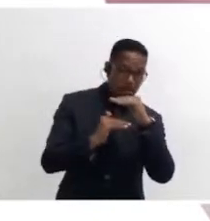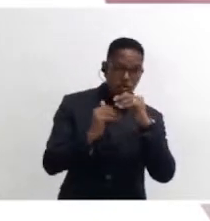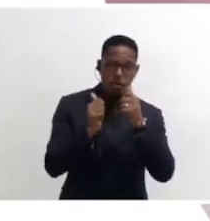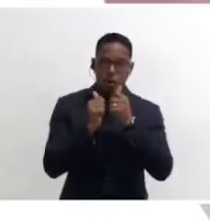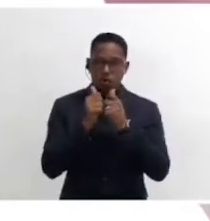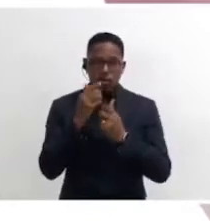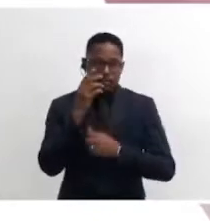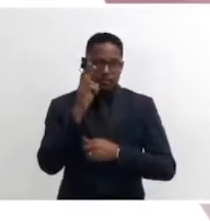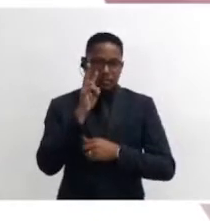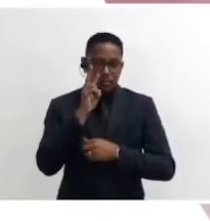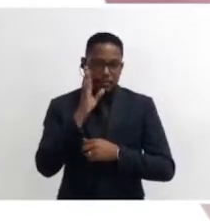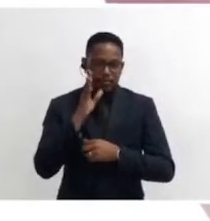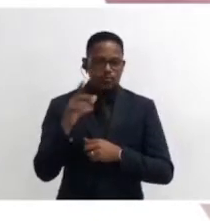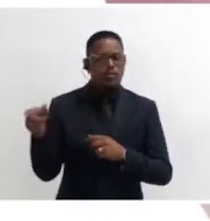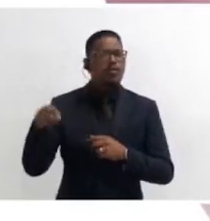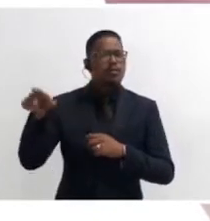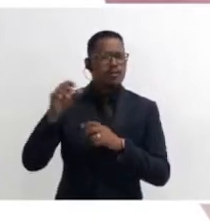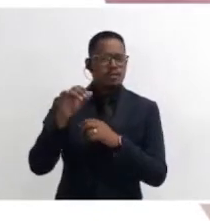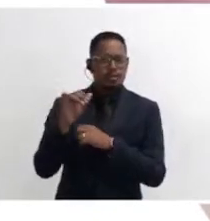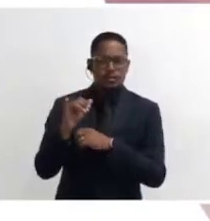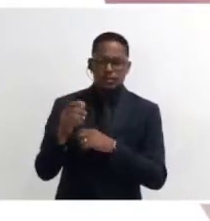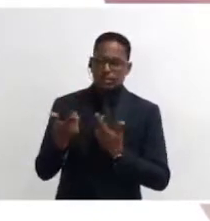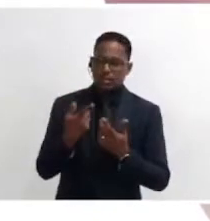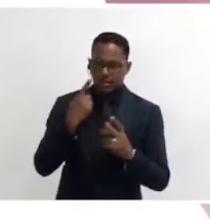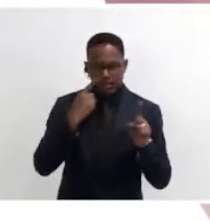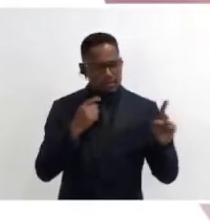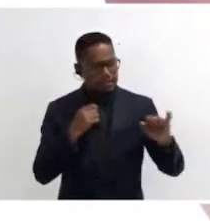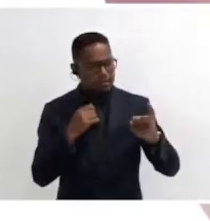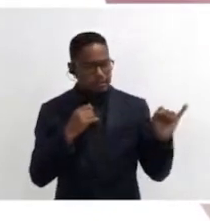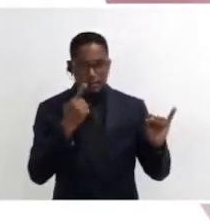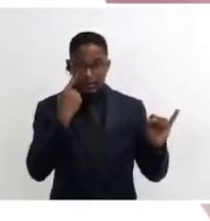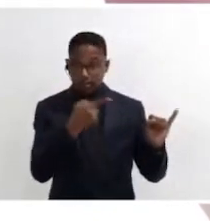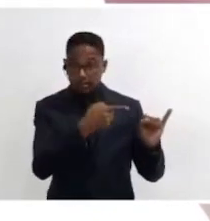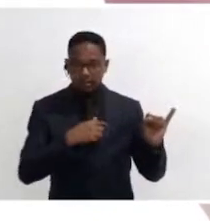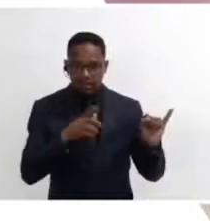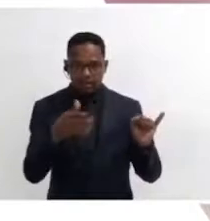is facing up, and on the right, it's facing down.